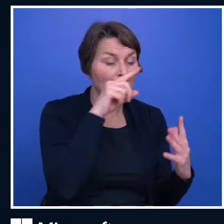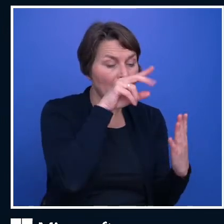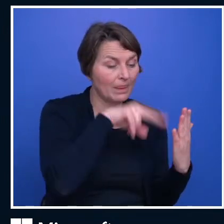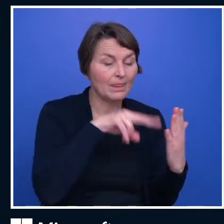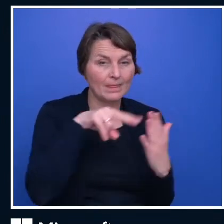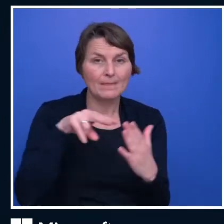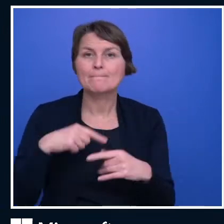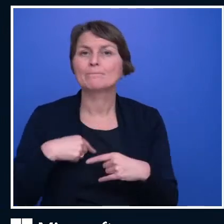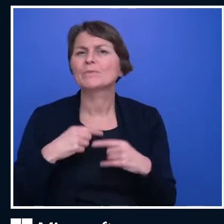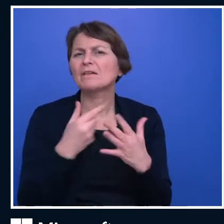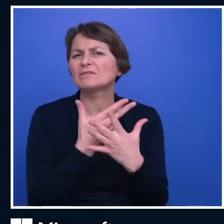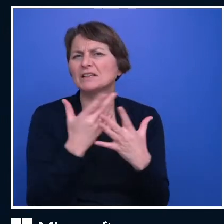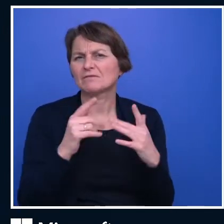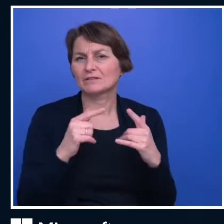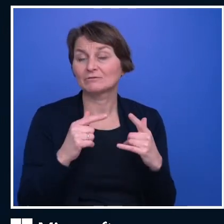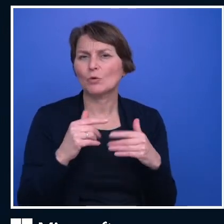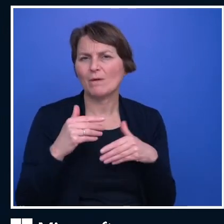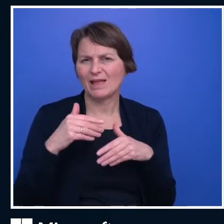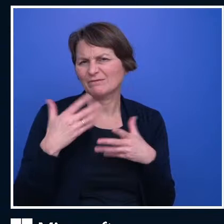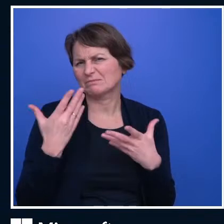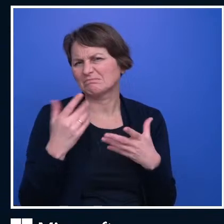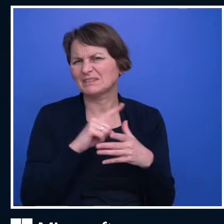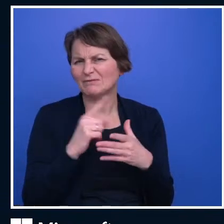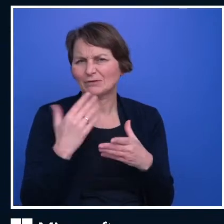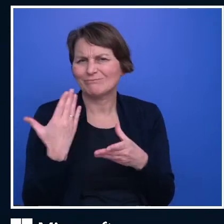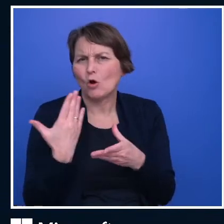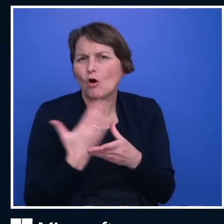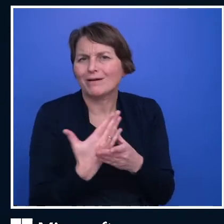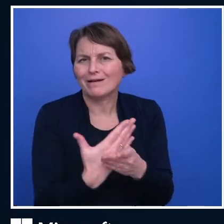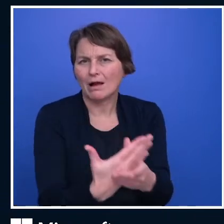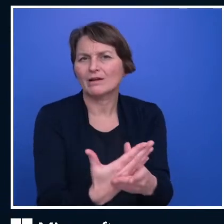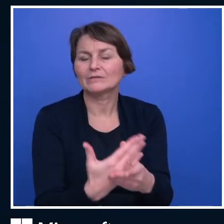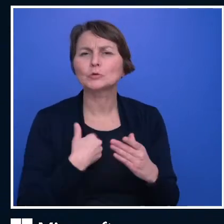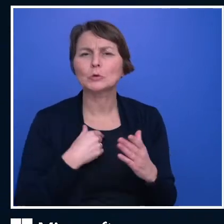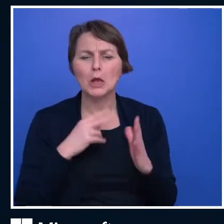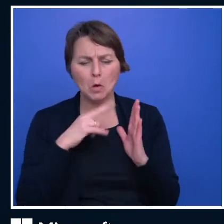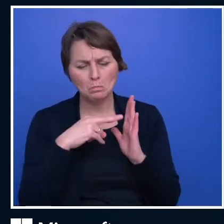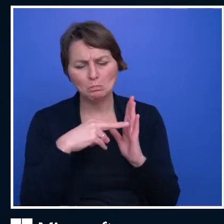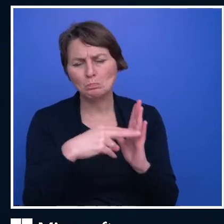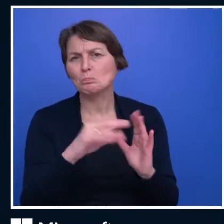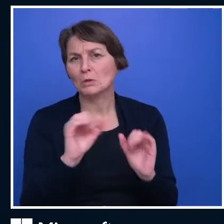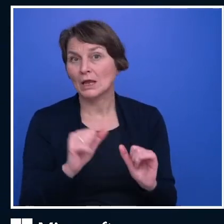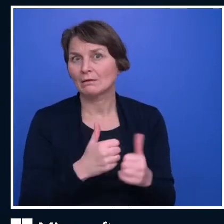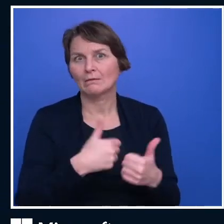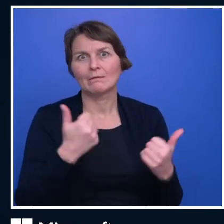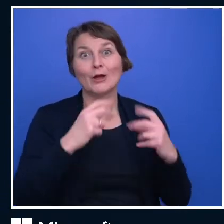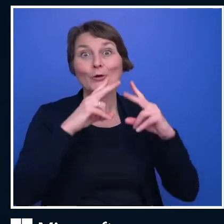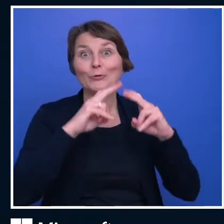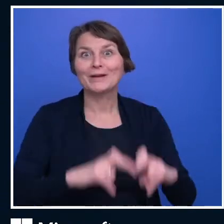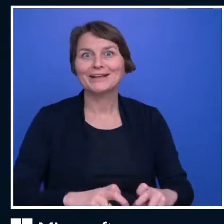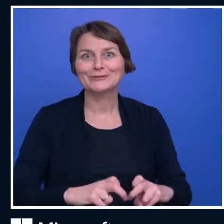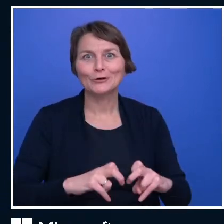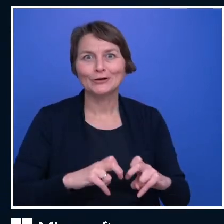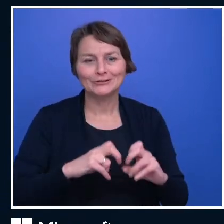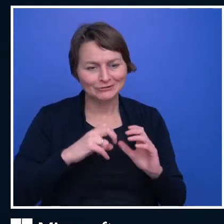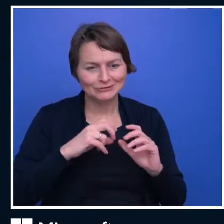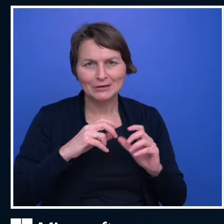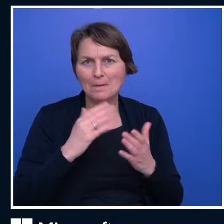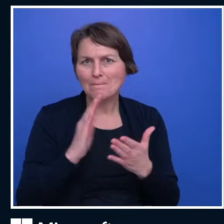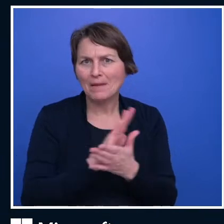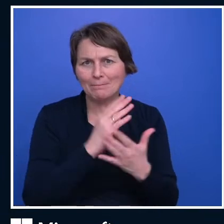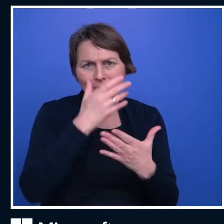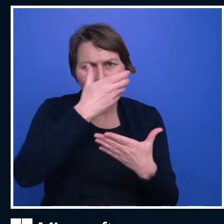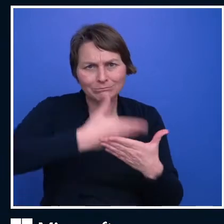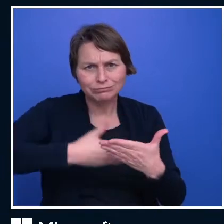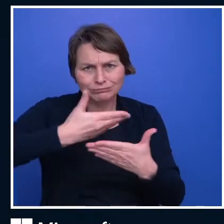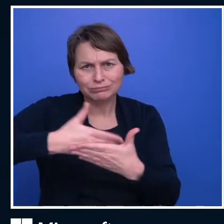have Archive for that matter. So reading research papers is a really great habit, and if you guys cultivate it, it's going to help you in the long run,